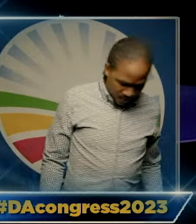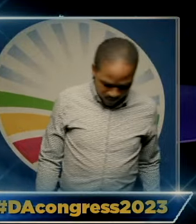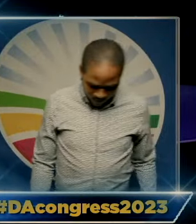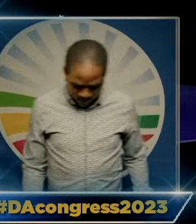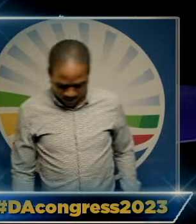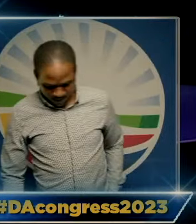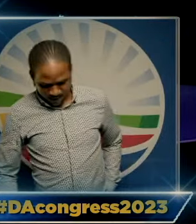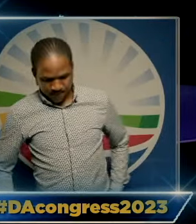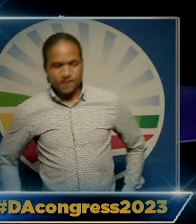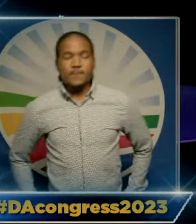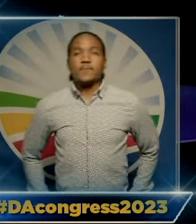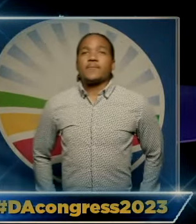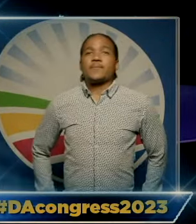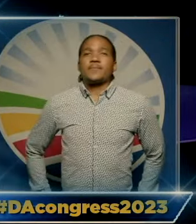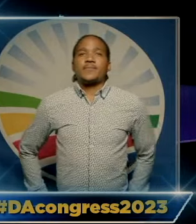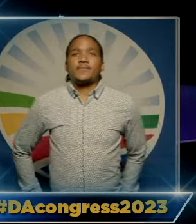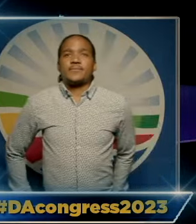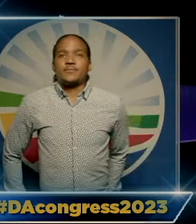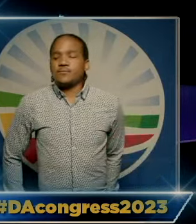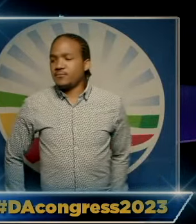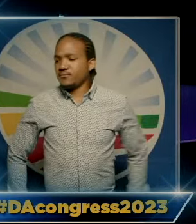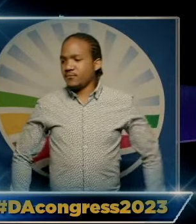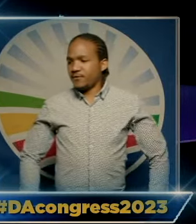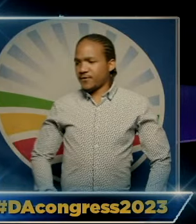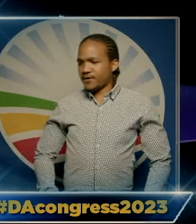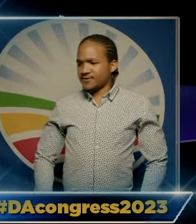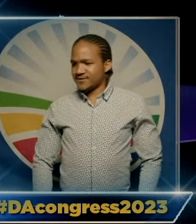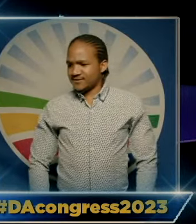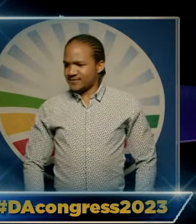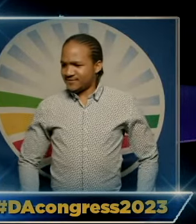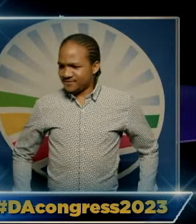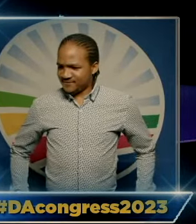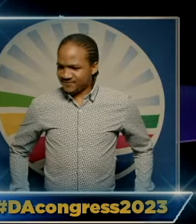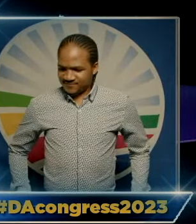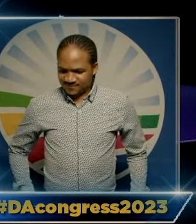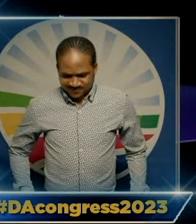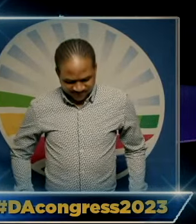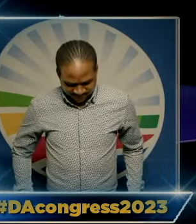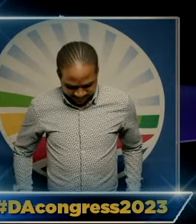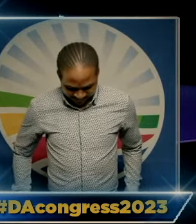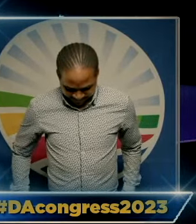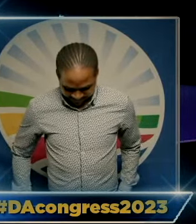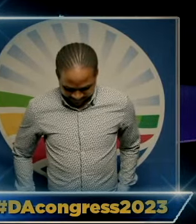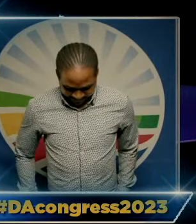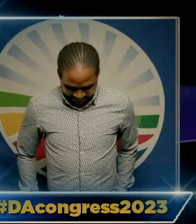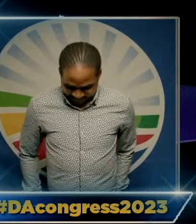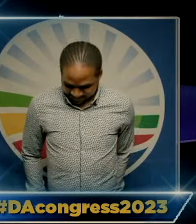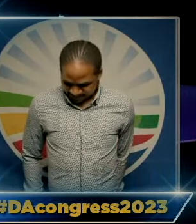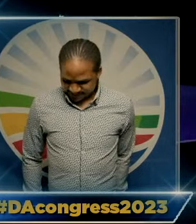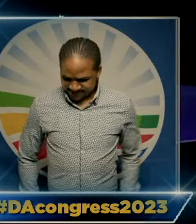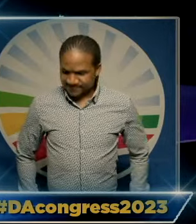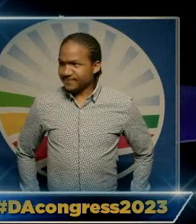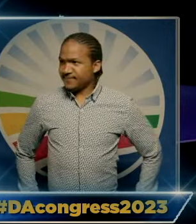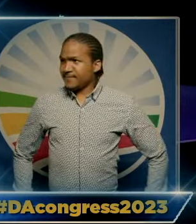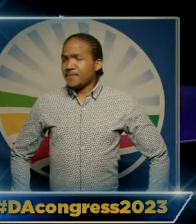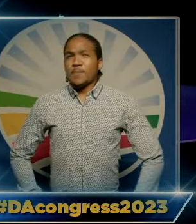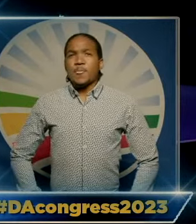Africa. Dit is moontlik om Suid-Afrika weer te herbou en te herstel.